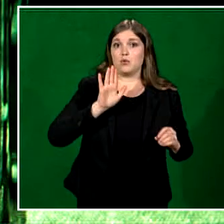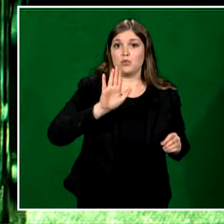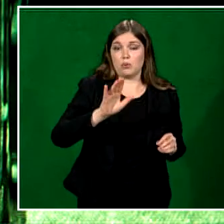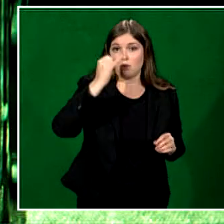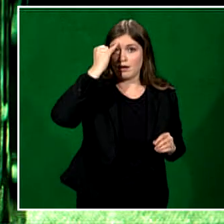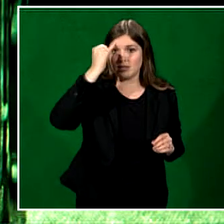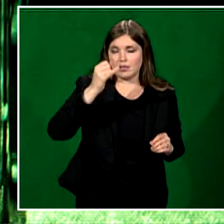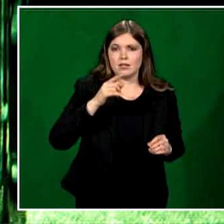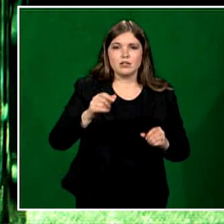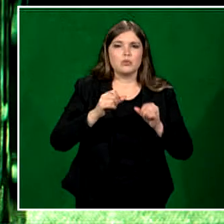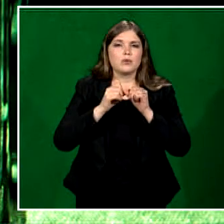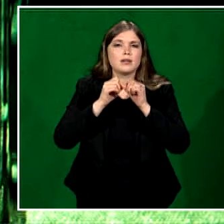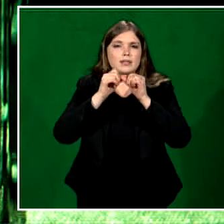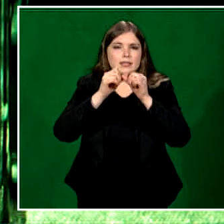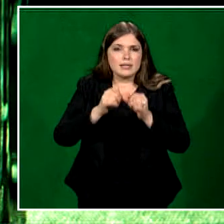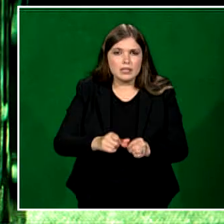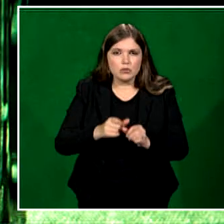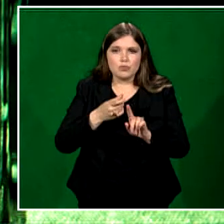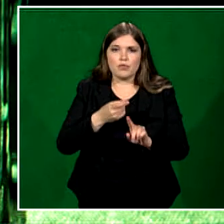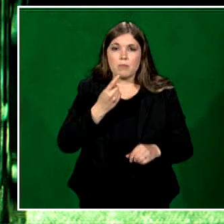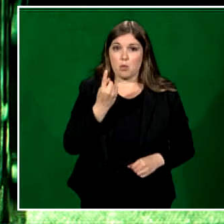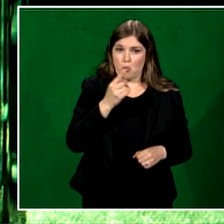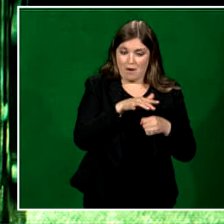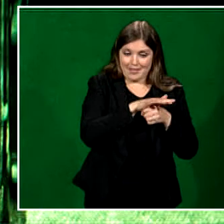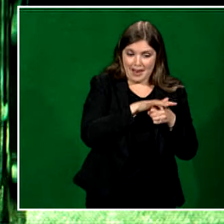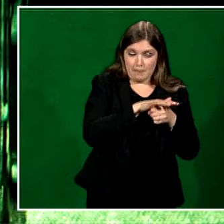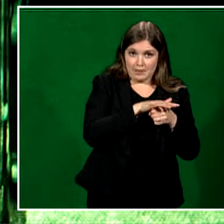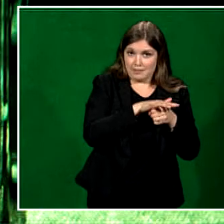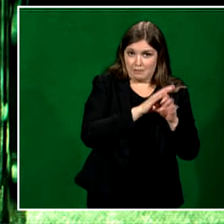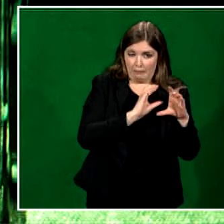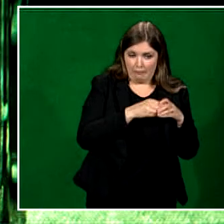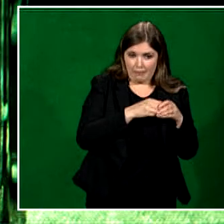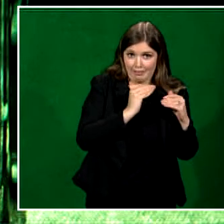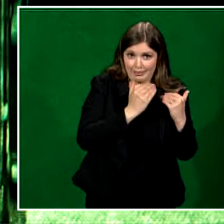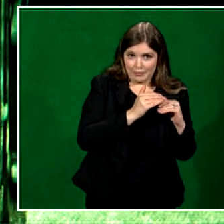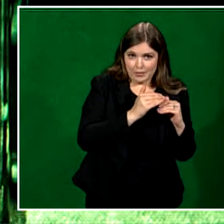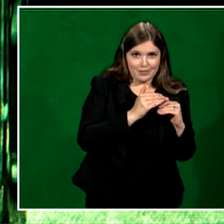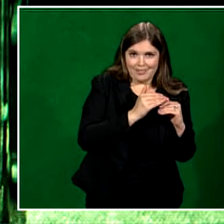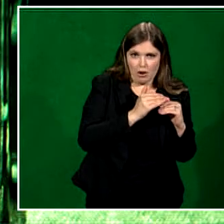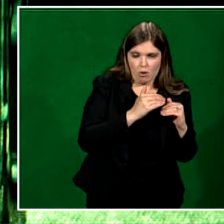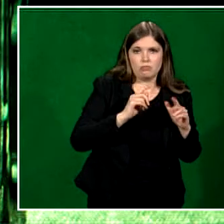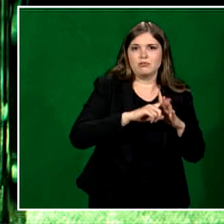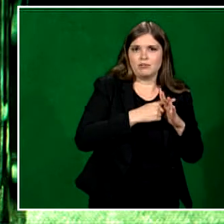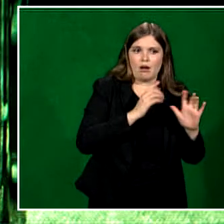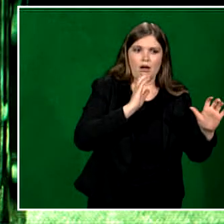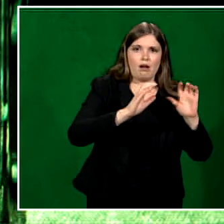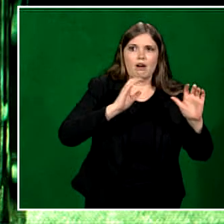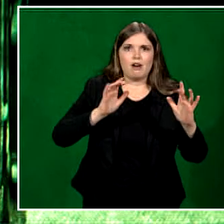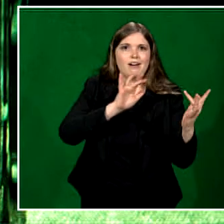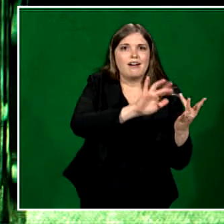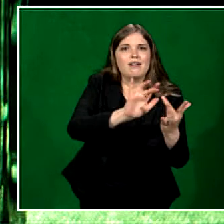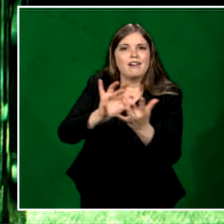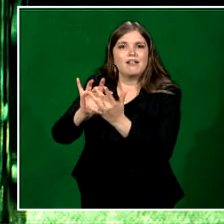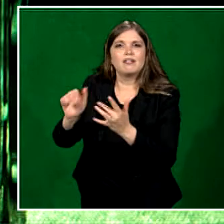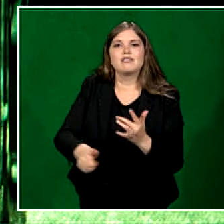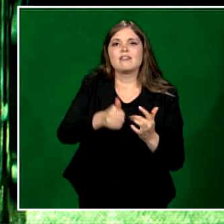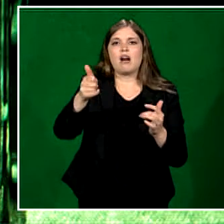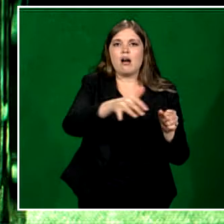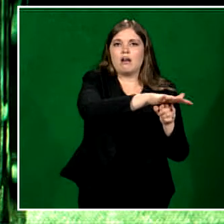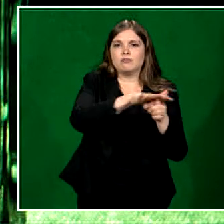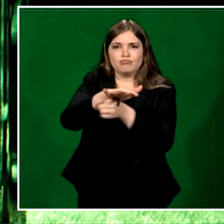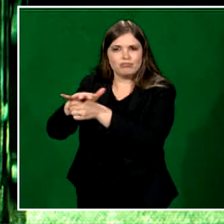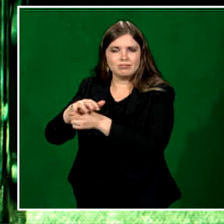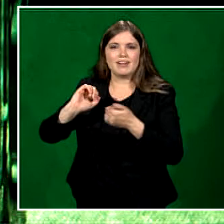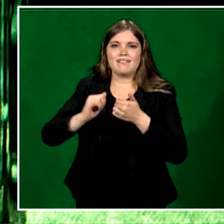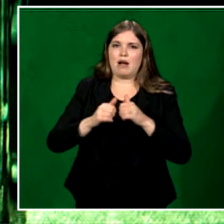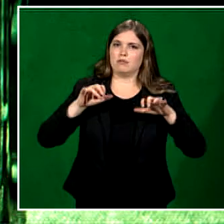were moving beyond one campus and had already begun conversations with other universities about how this could be taken on. And of course, as you